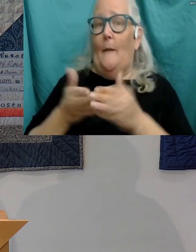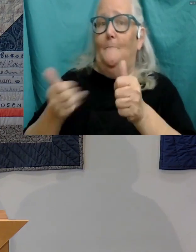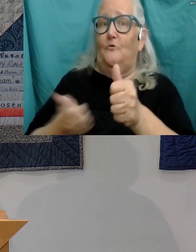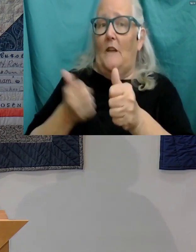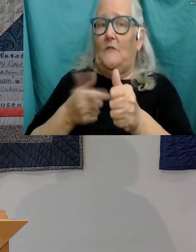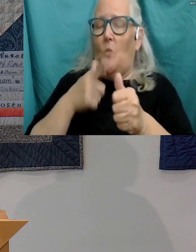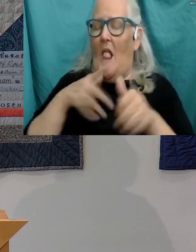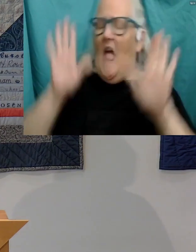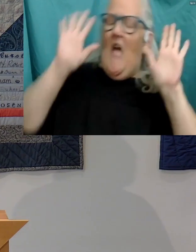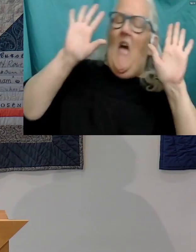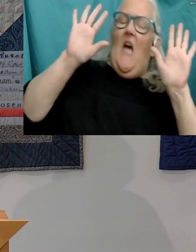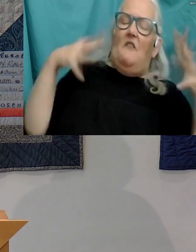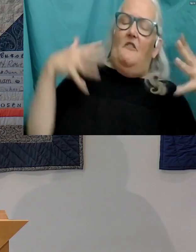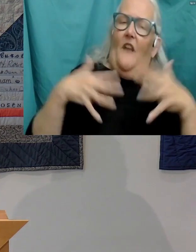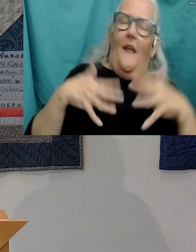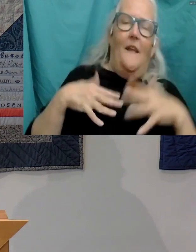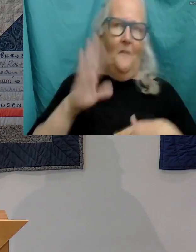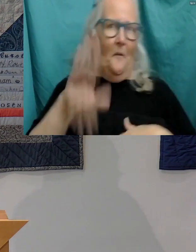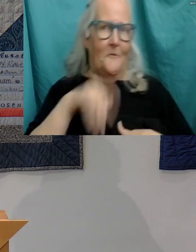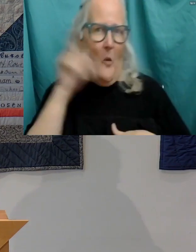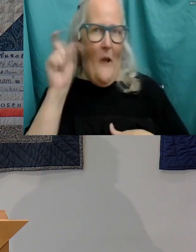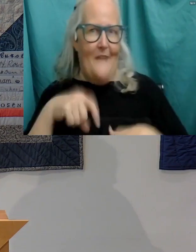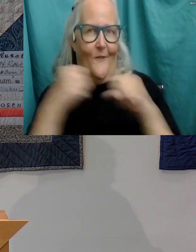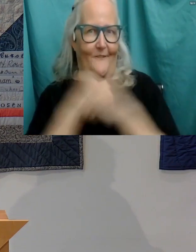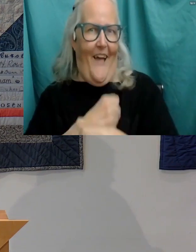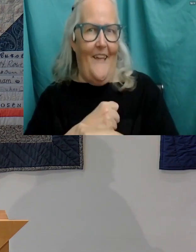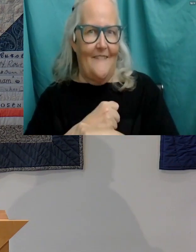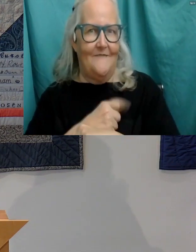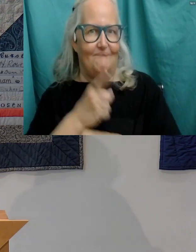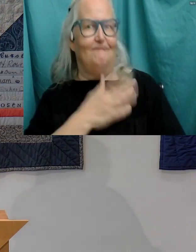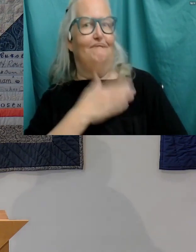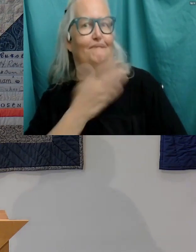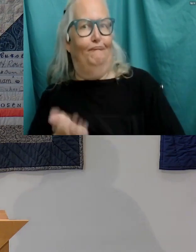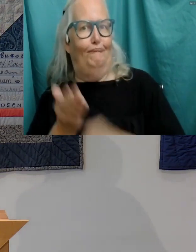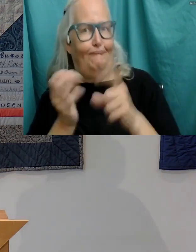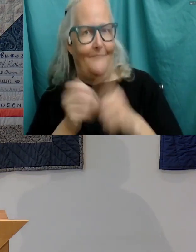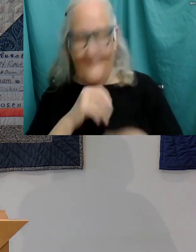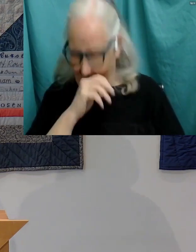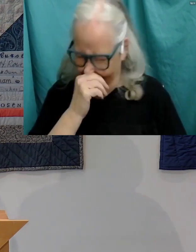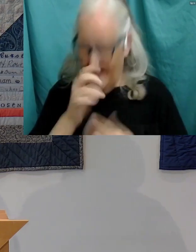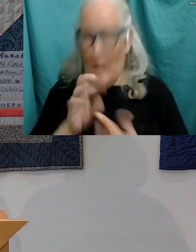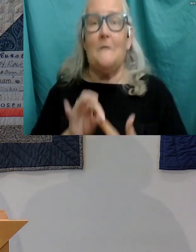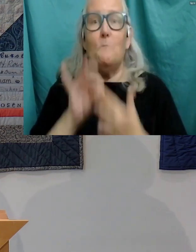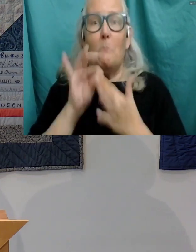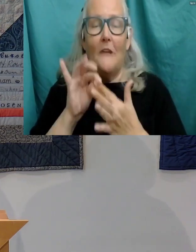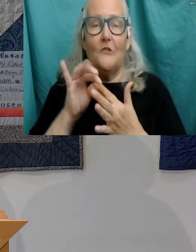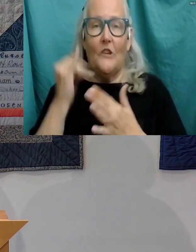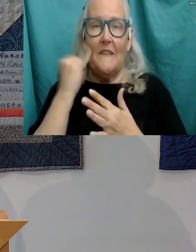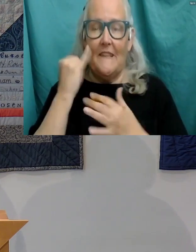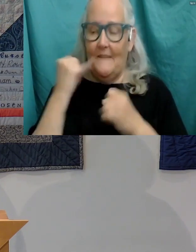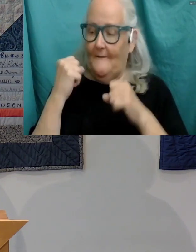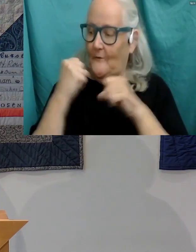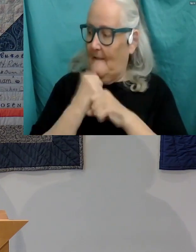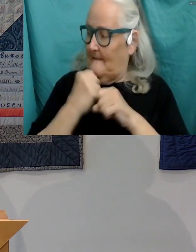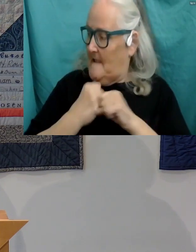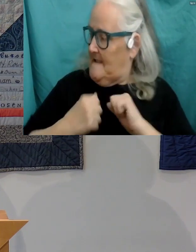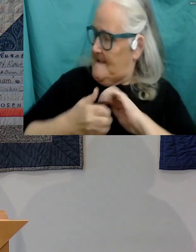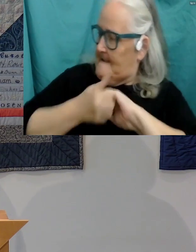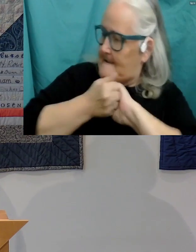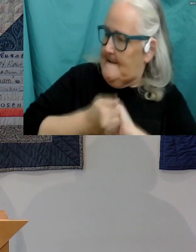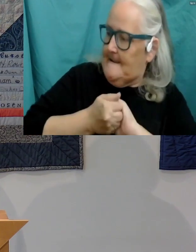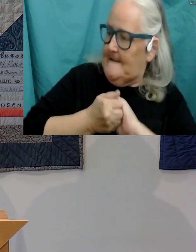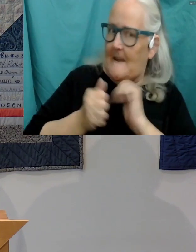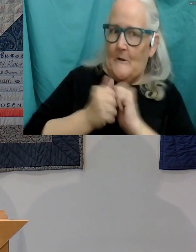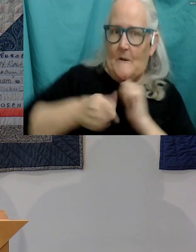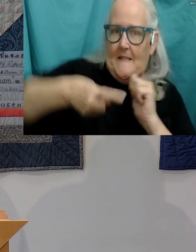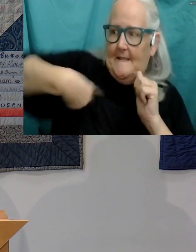fight, right? Especially if you are fighting in solidarity with your fellow working class seamen. You want to take over